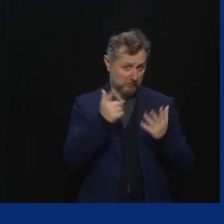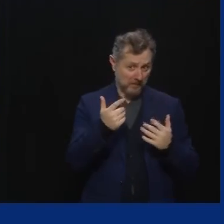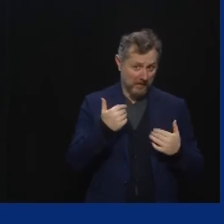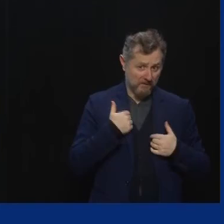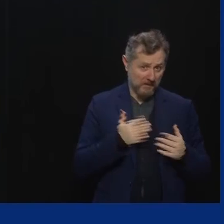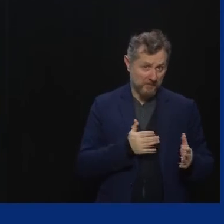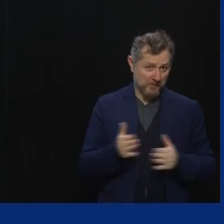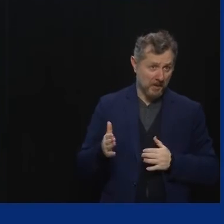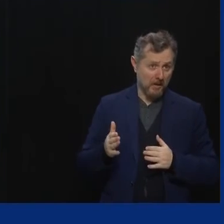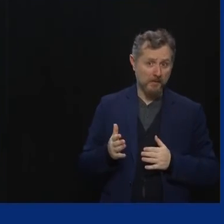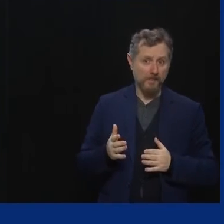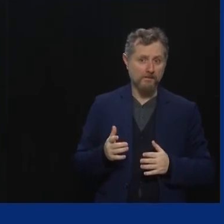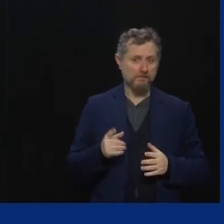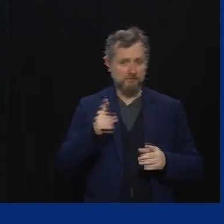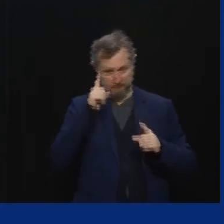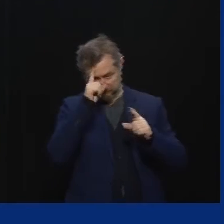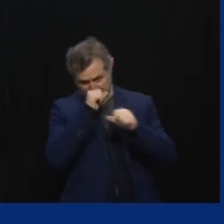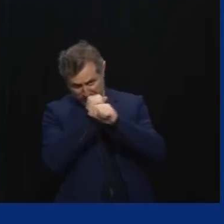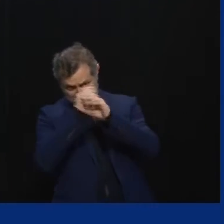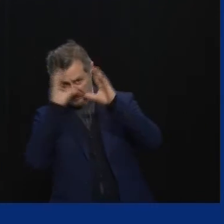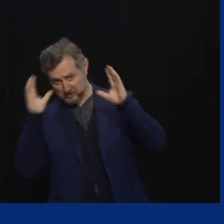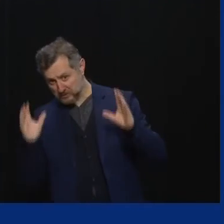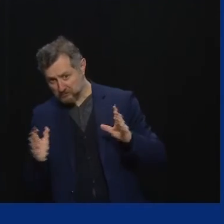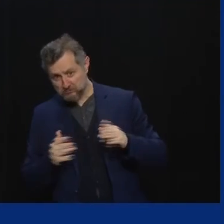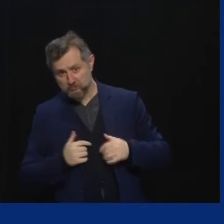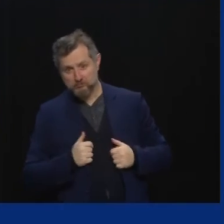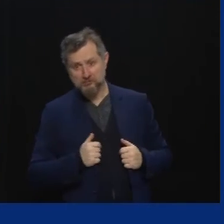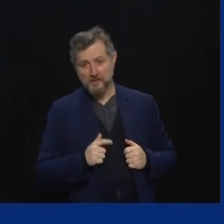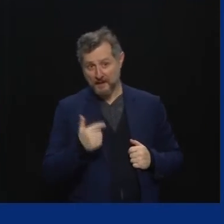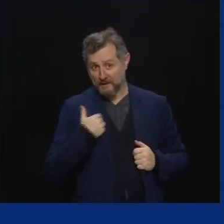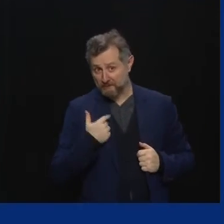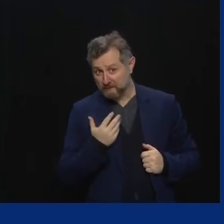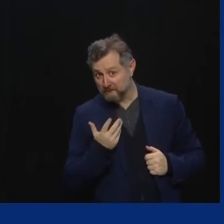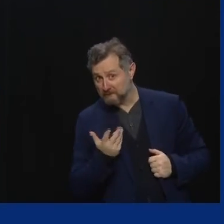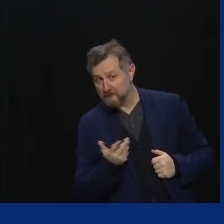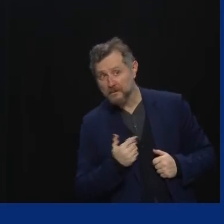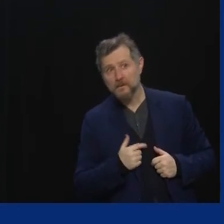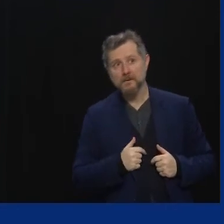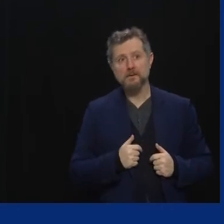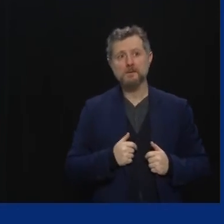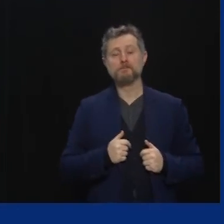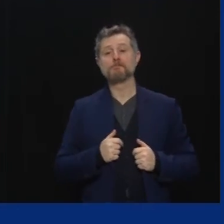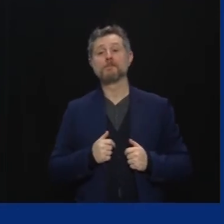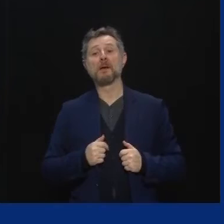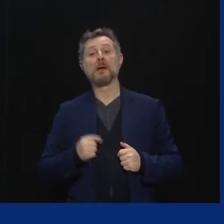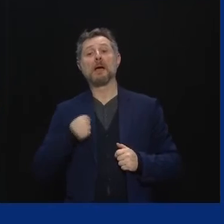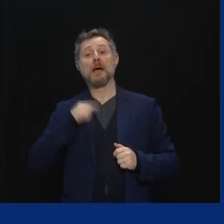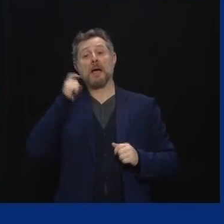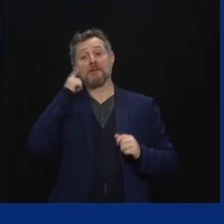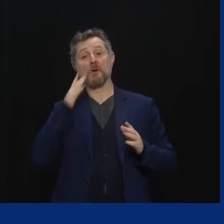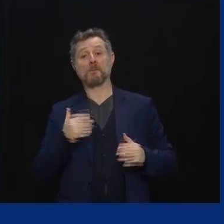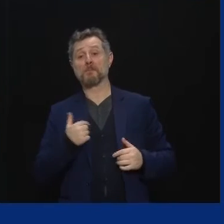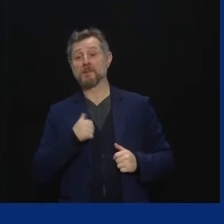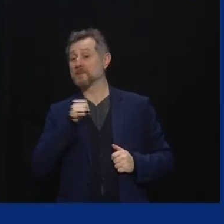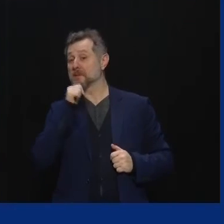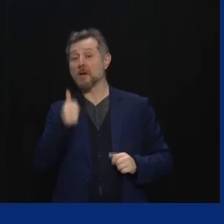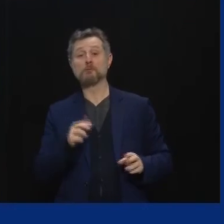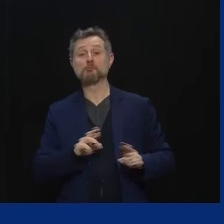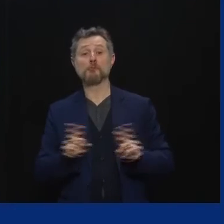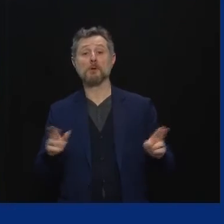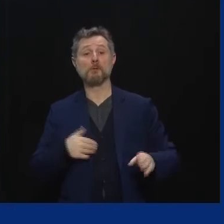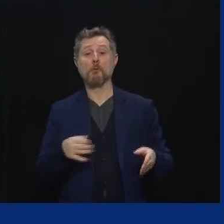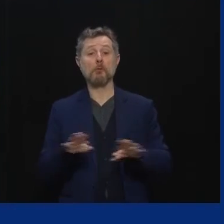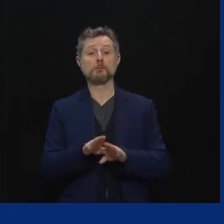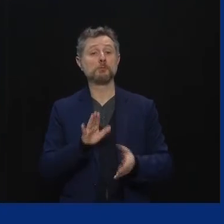in place, or are you ready to implement that? I'm not prepared to shut down schools or the economy at this time,